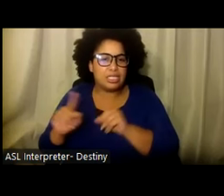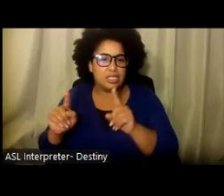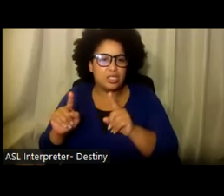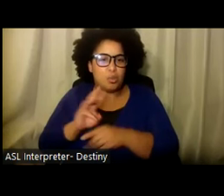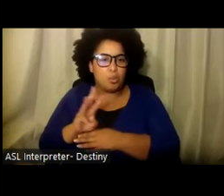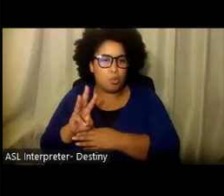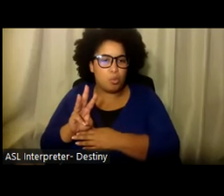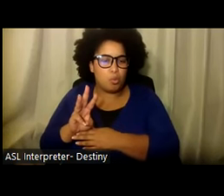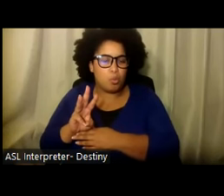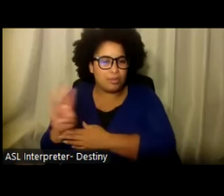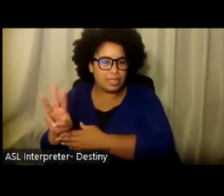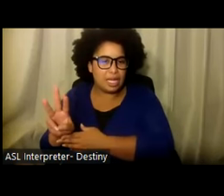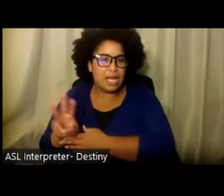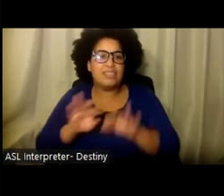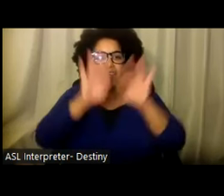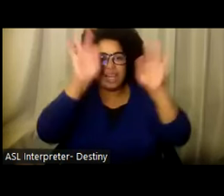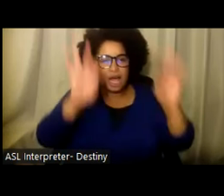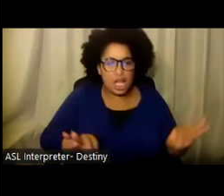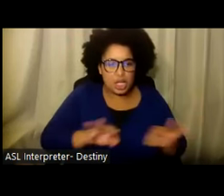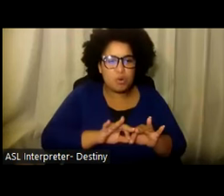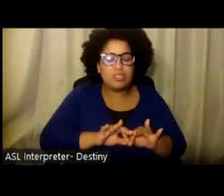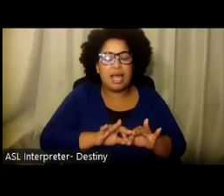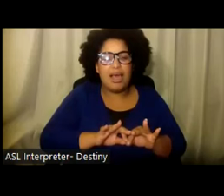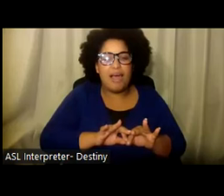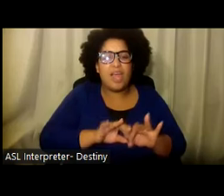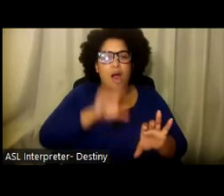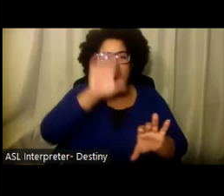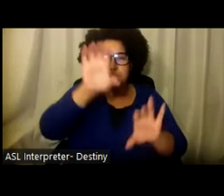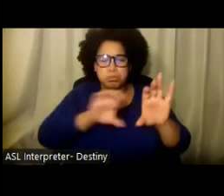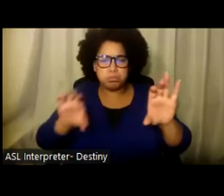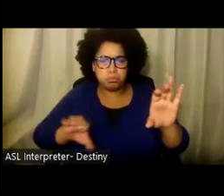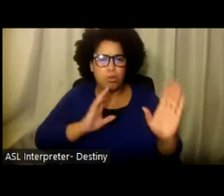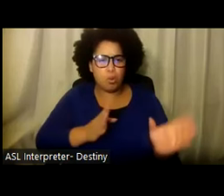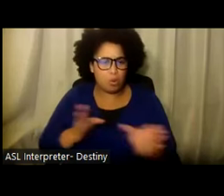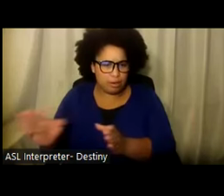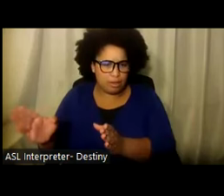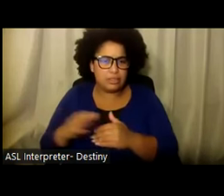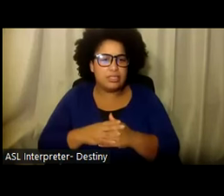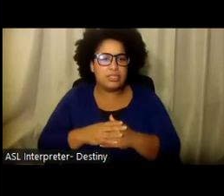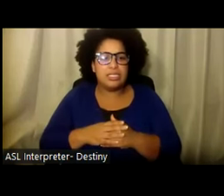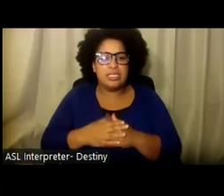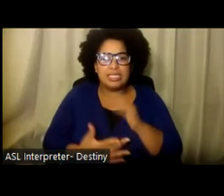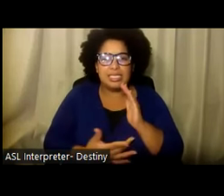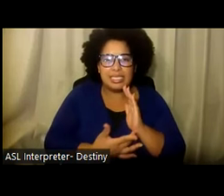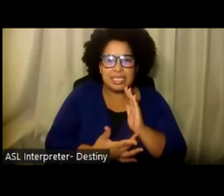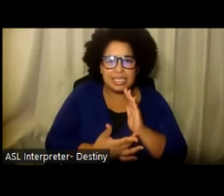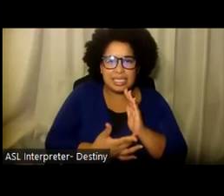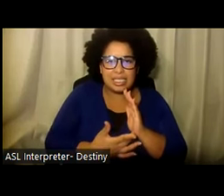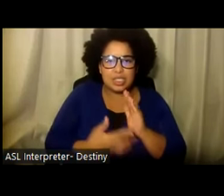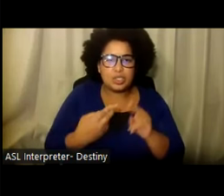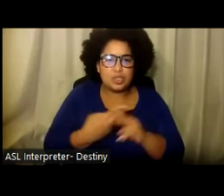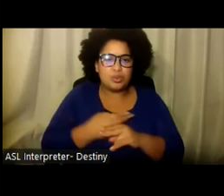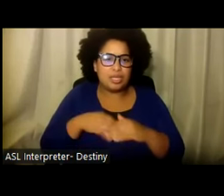flyers organized in different categories, which include technology use and access, virtual services,